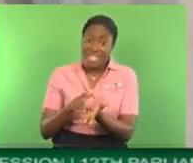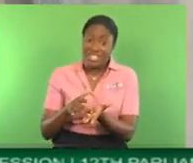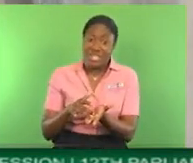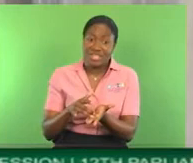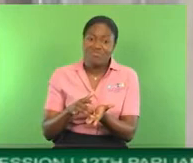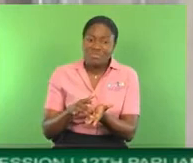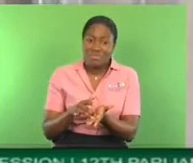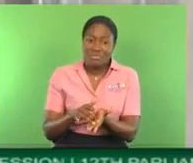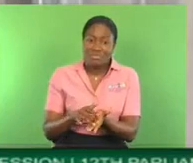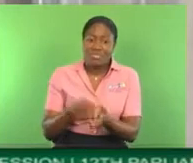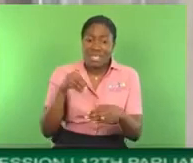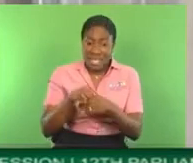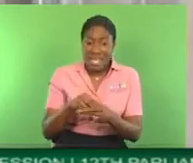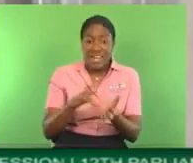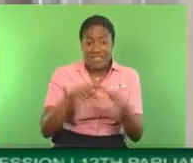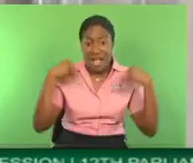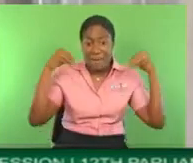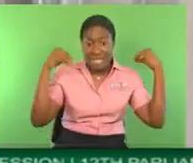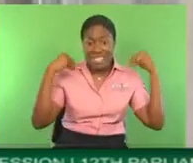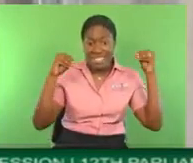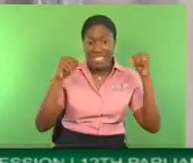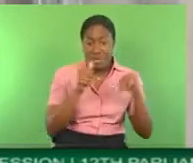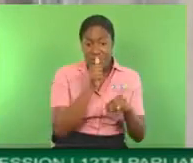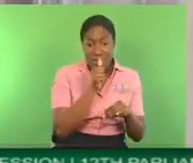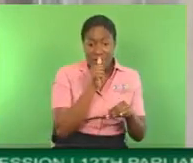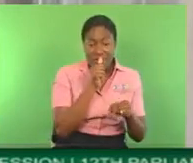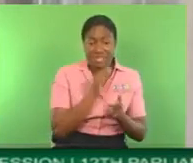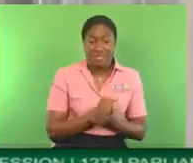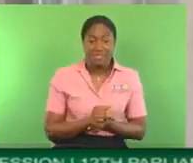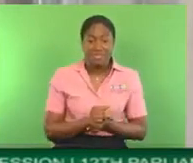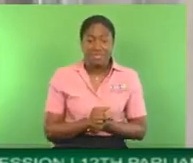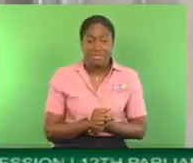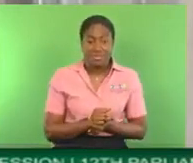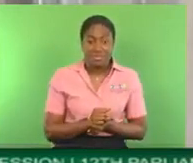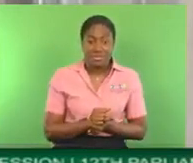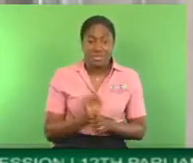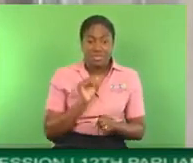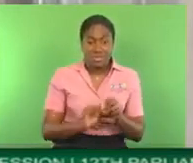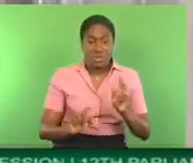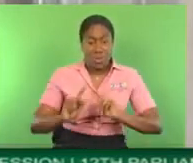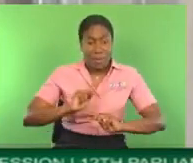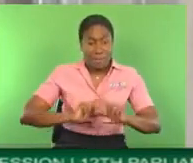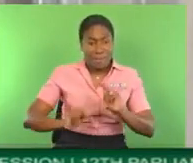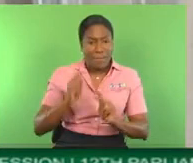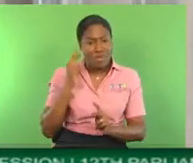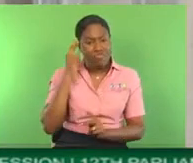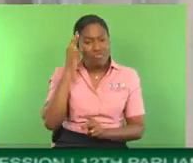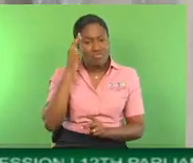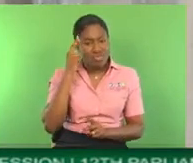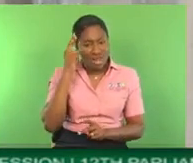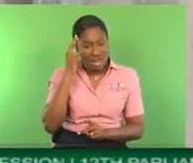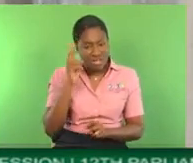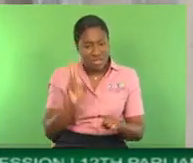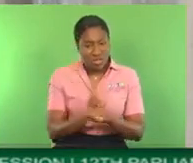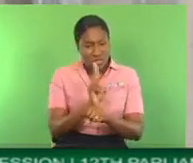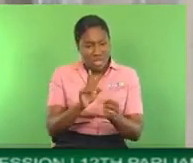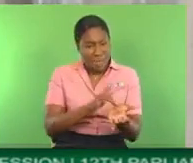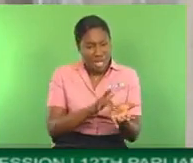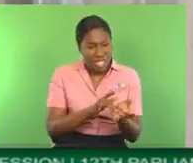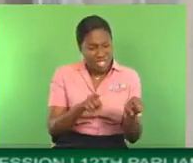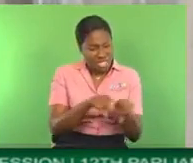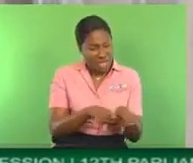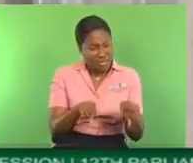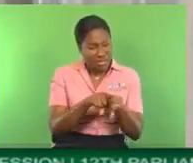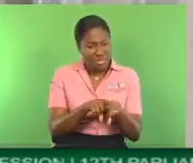the pharmacies, in the private pharmacies, Madam Speaker. So people are realizing they're using the same medication, but